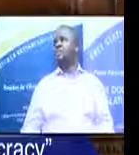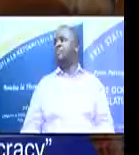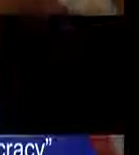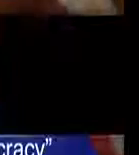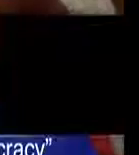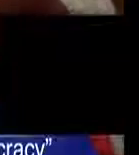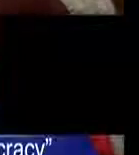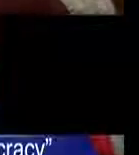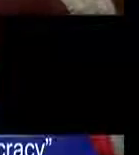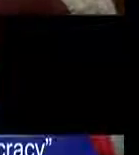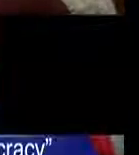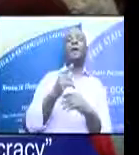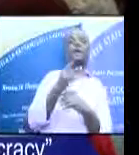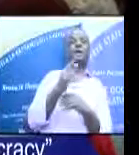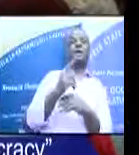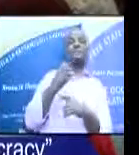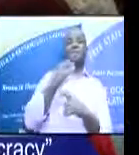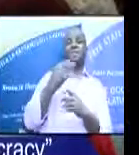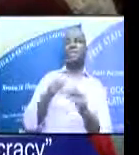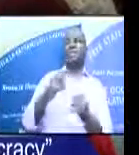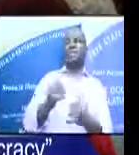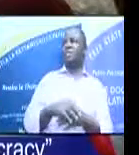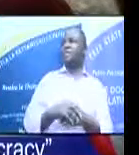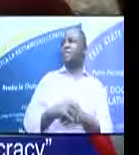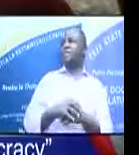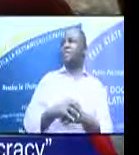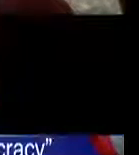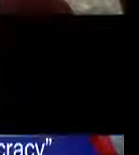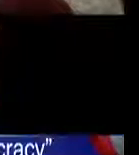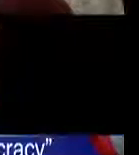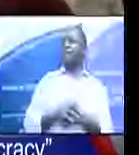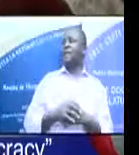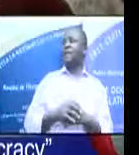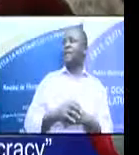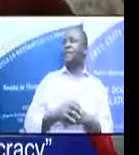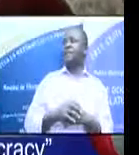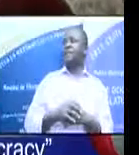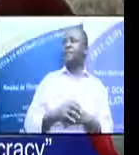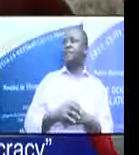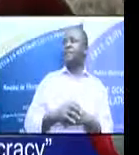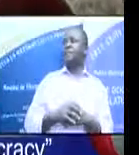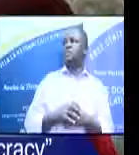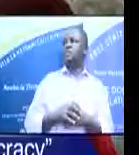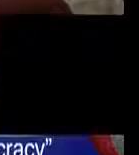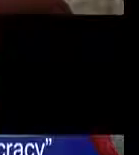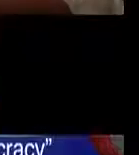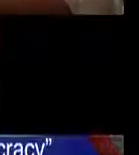Please leave the House. You are also pointing it. You are also pointing it. You are also pointing it.